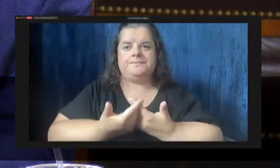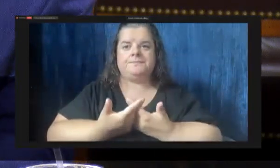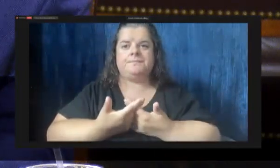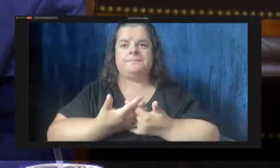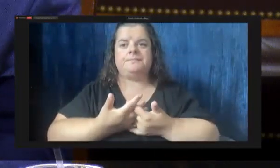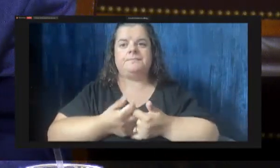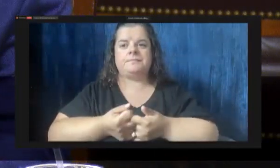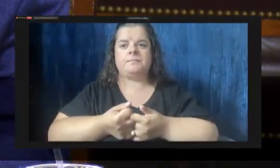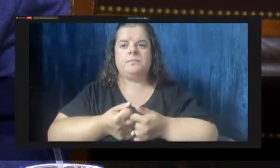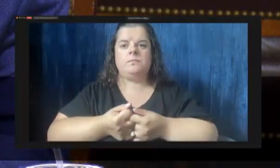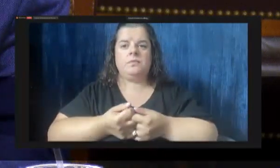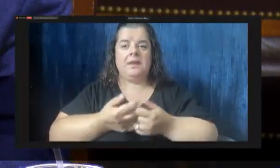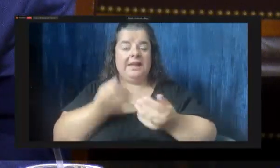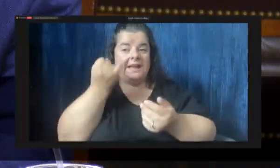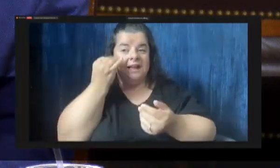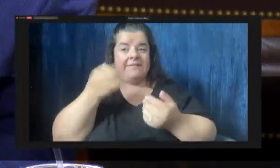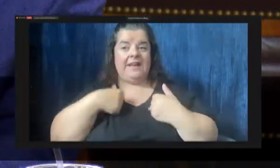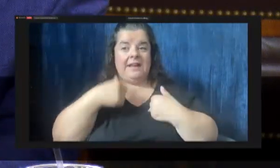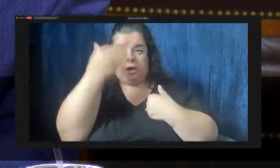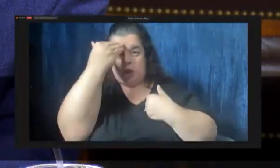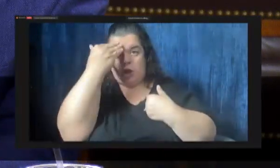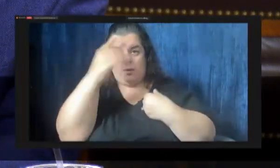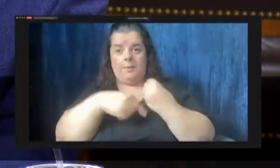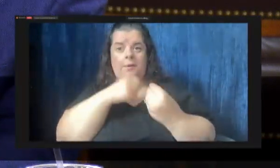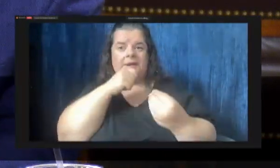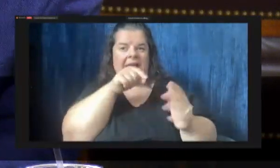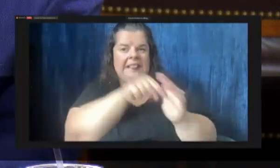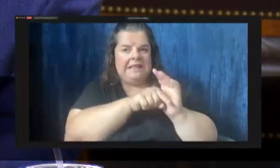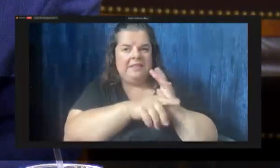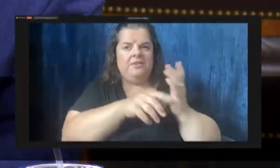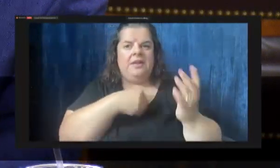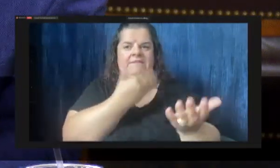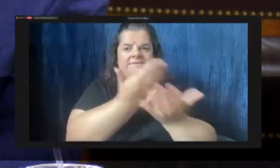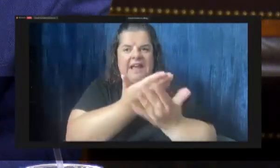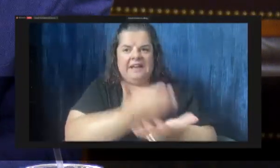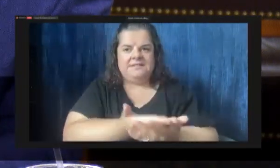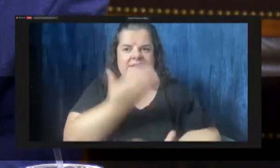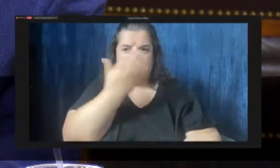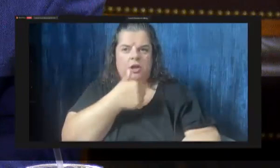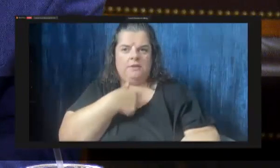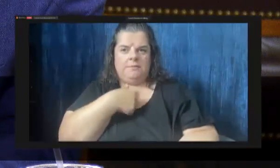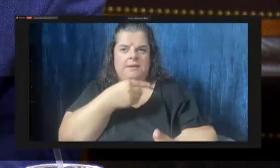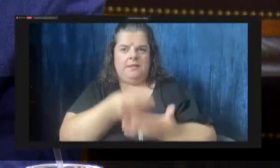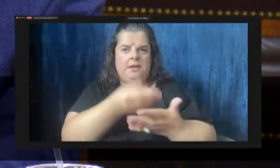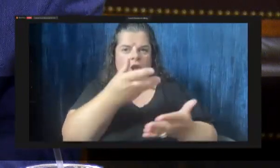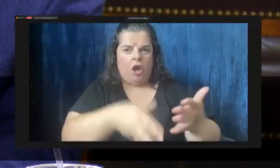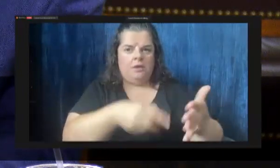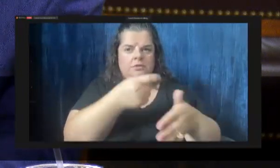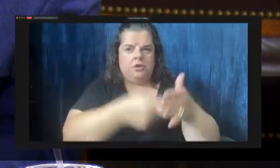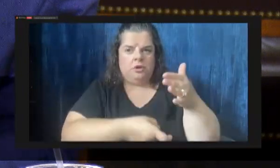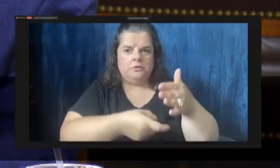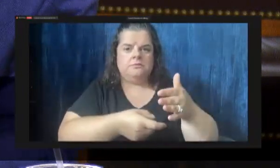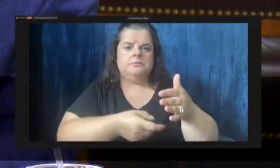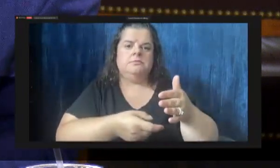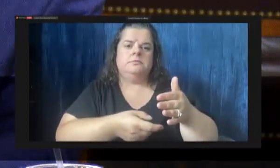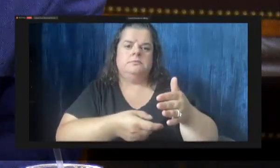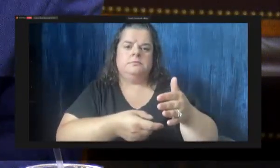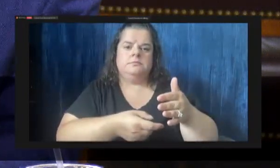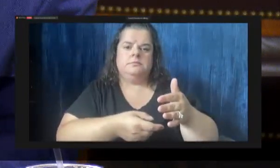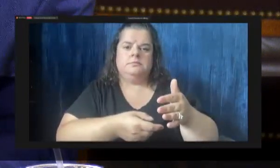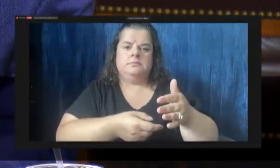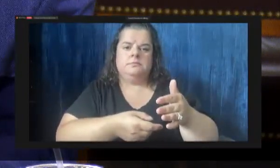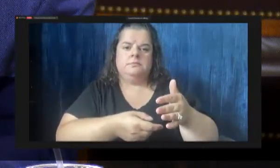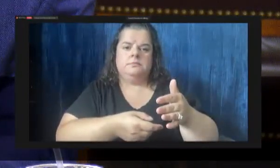And had I known about the non-lethal, and if I saw facts in front of me that the expense that it would cost, I would